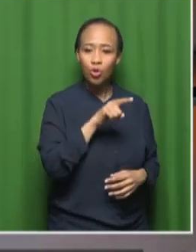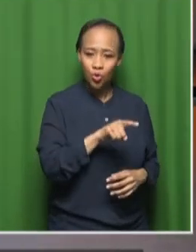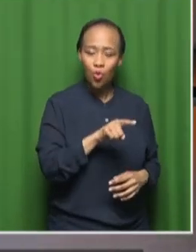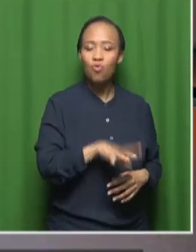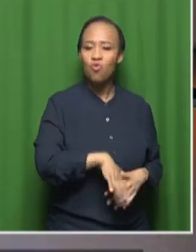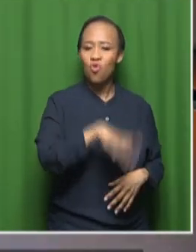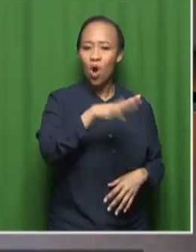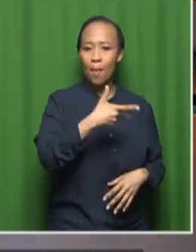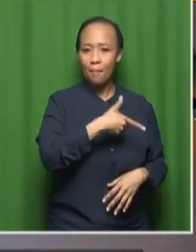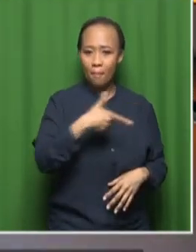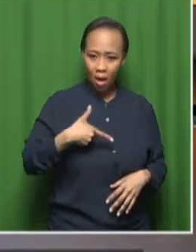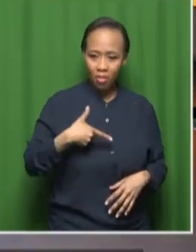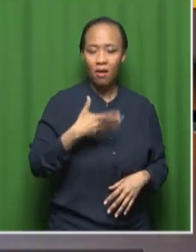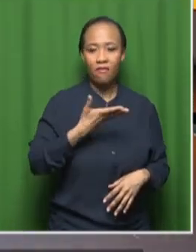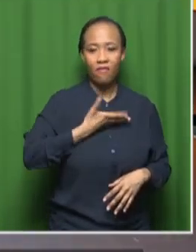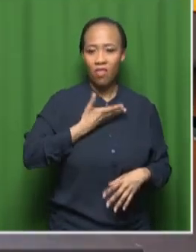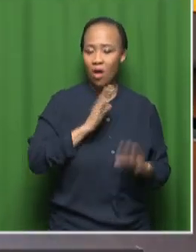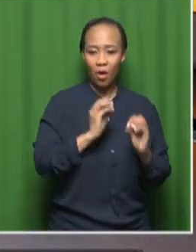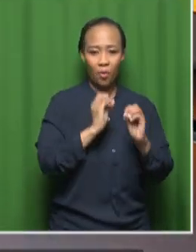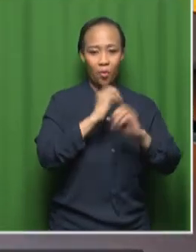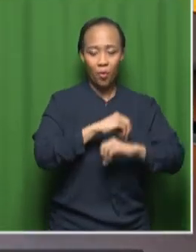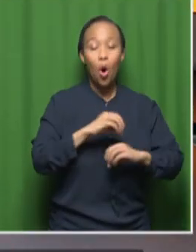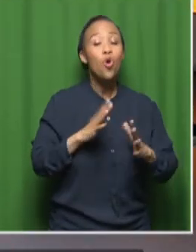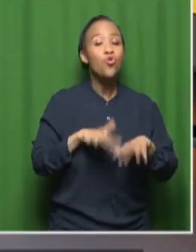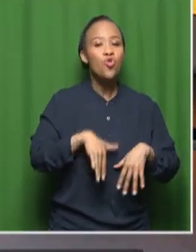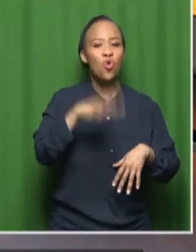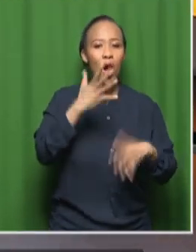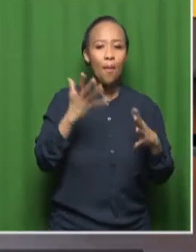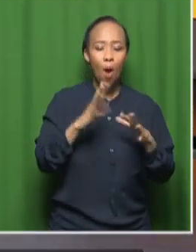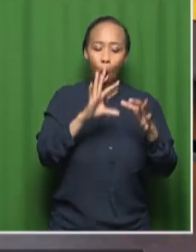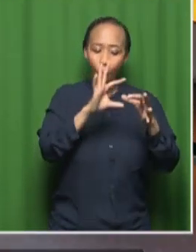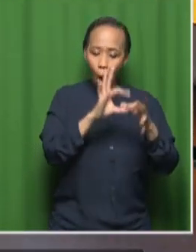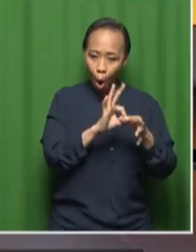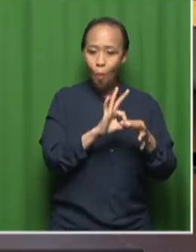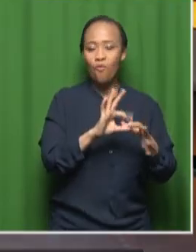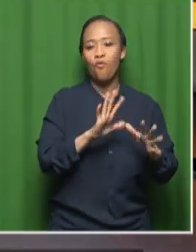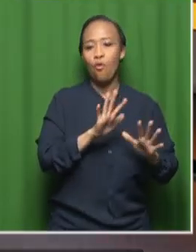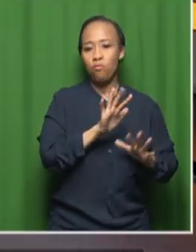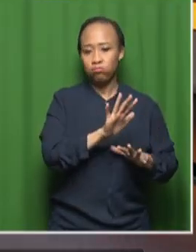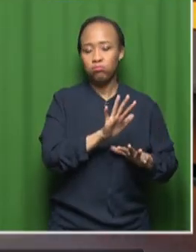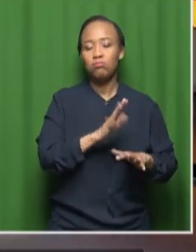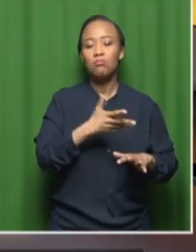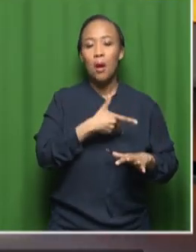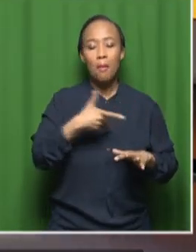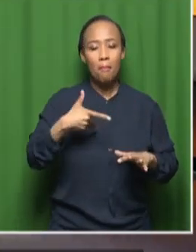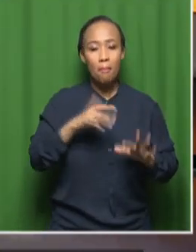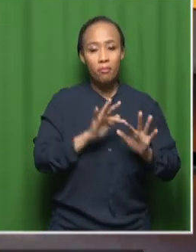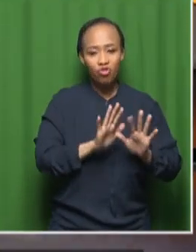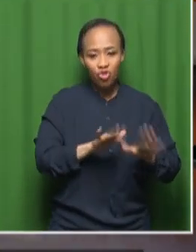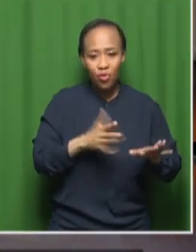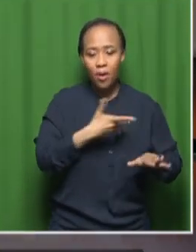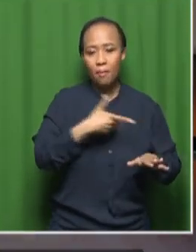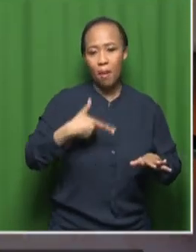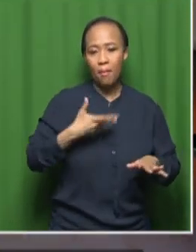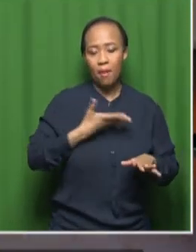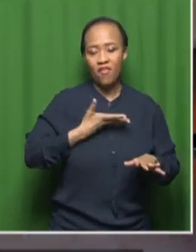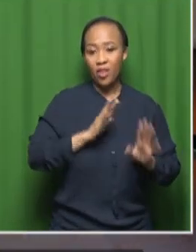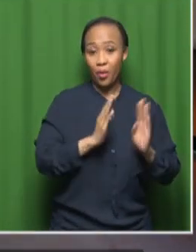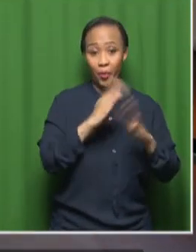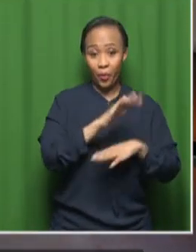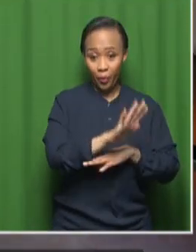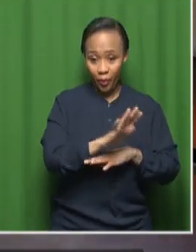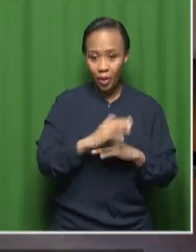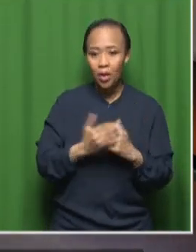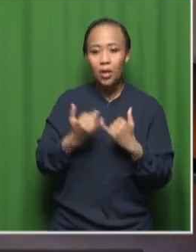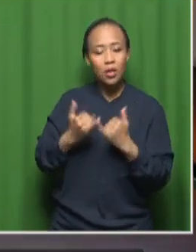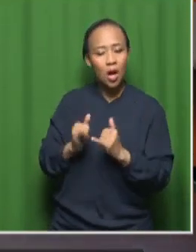orphanage. So how did that aspect of your life shape you to be the human being that you are today and your outlook on life in its